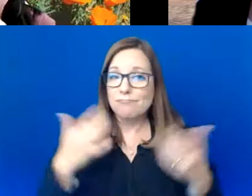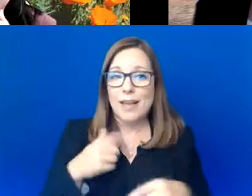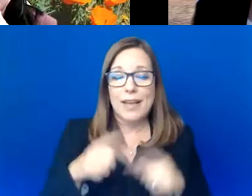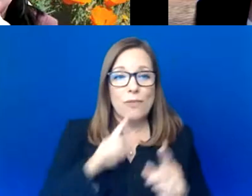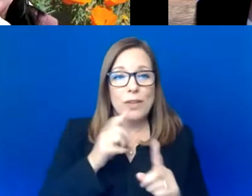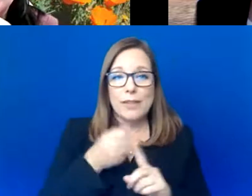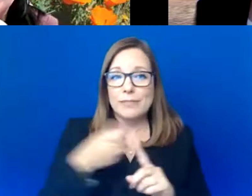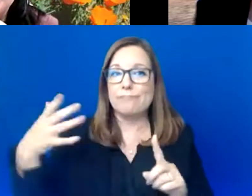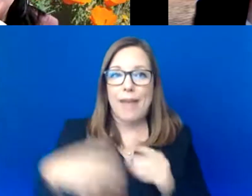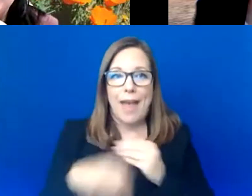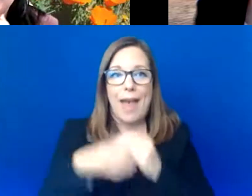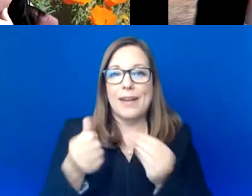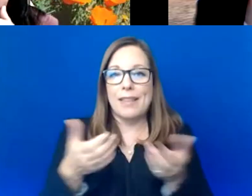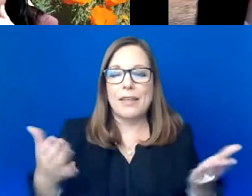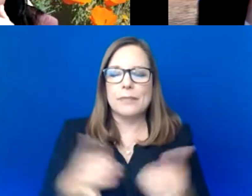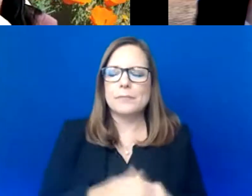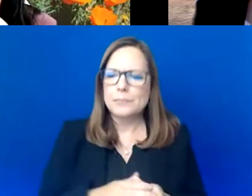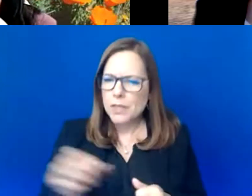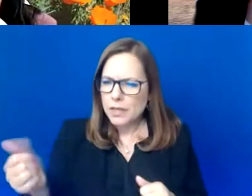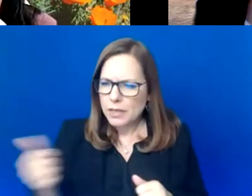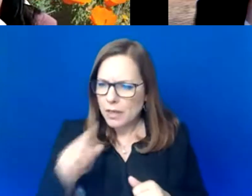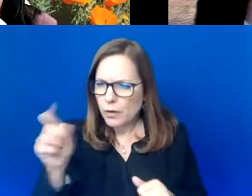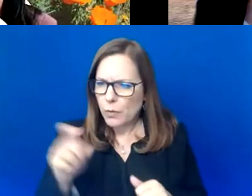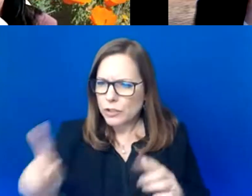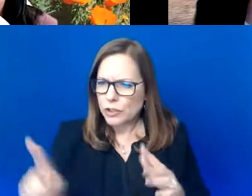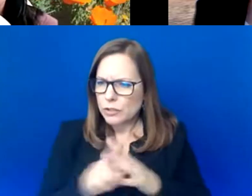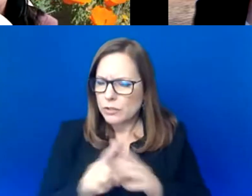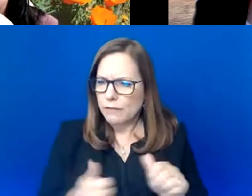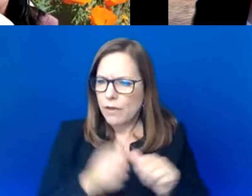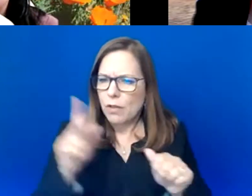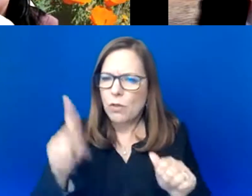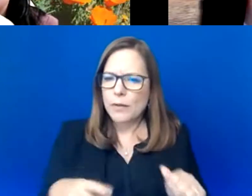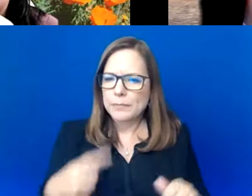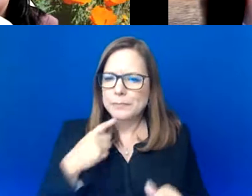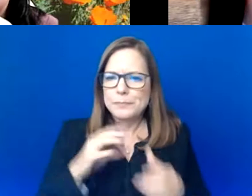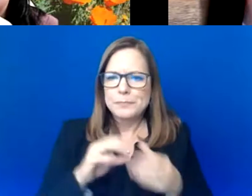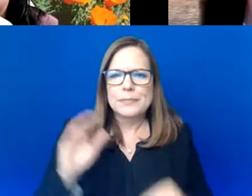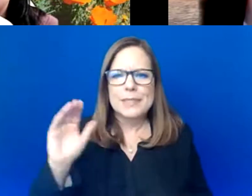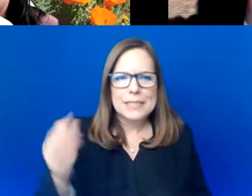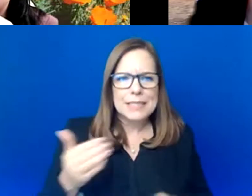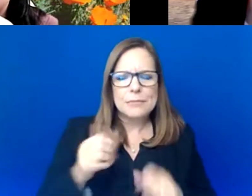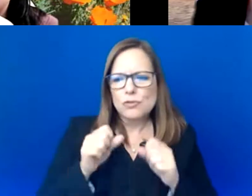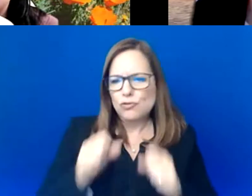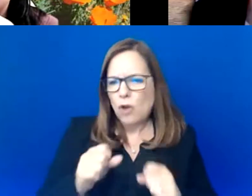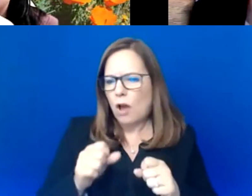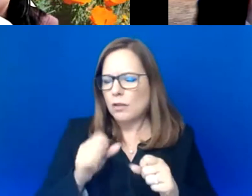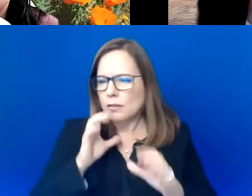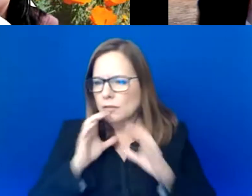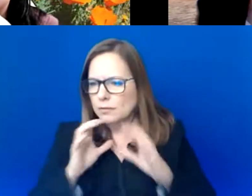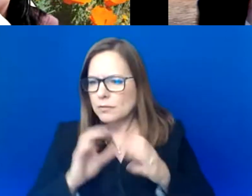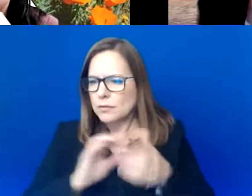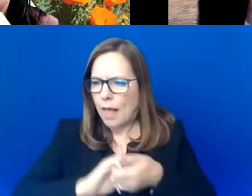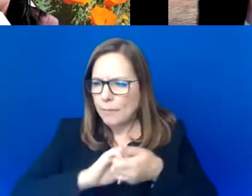Here's a great follow-up question. A successful hubs and spokes framework seems dependent on strong collaboration and communication. One of the